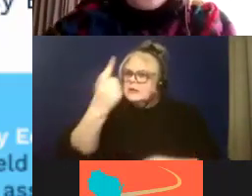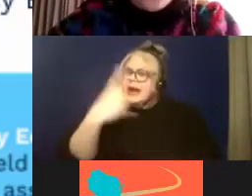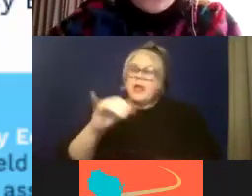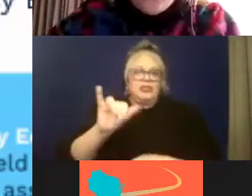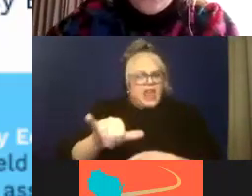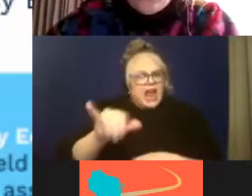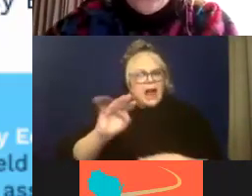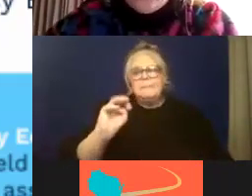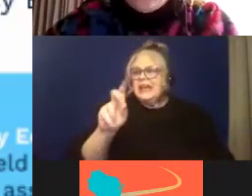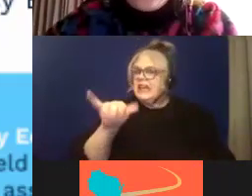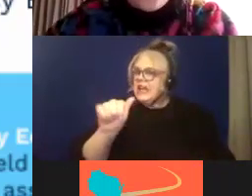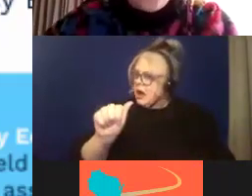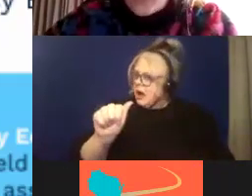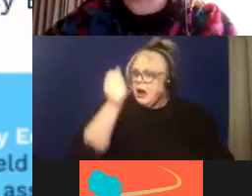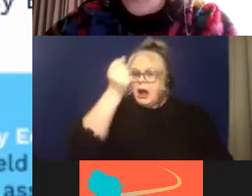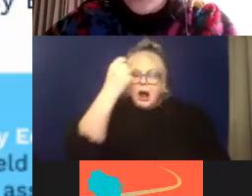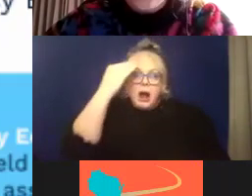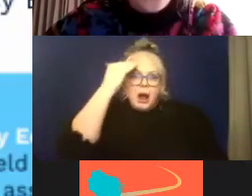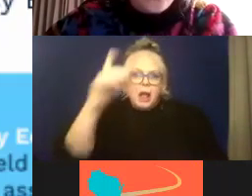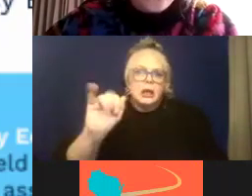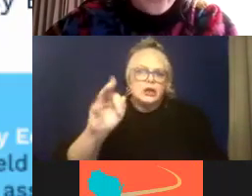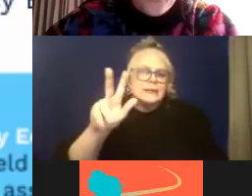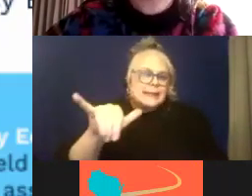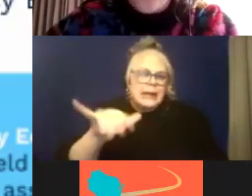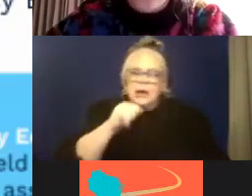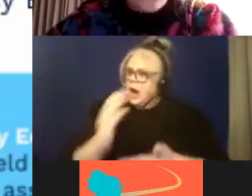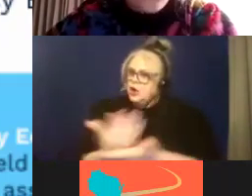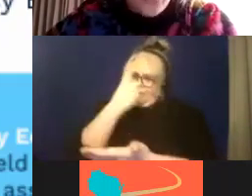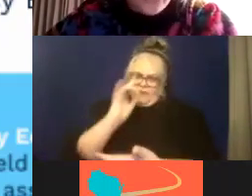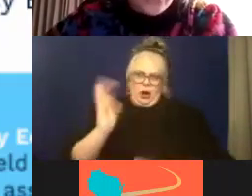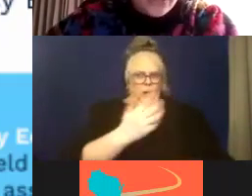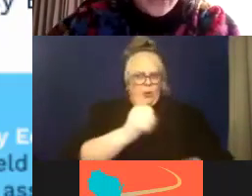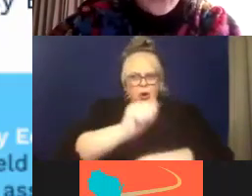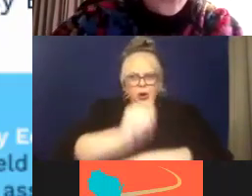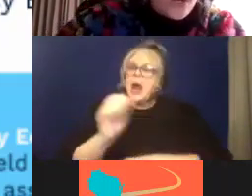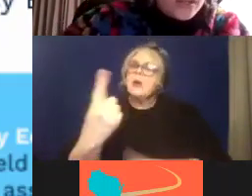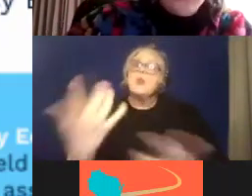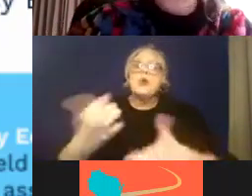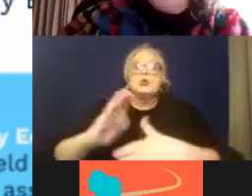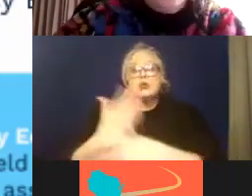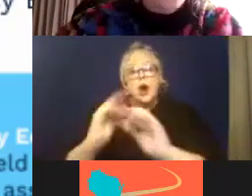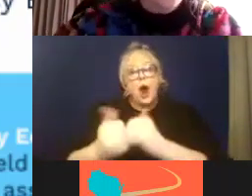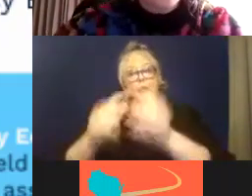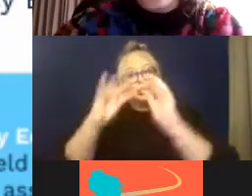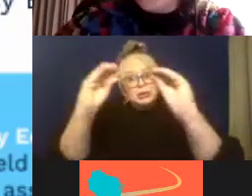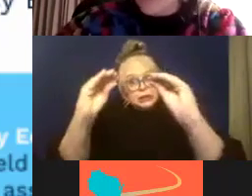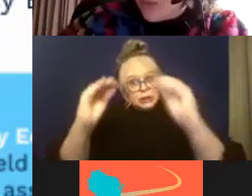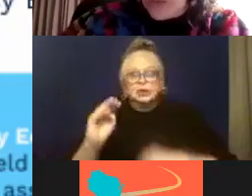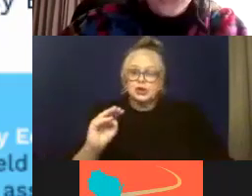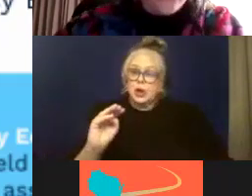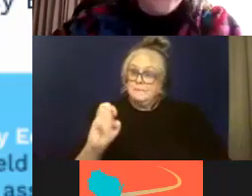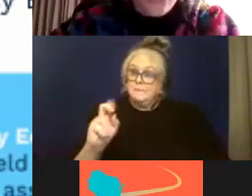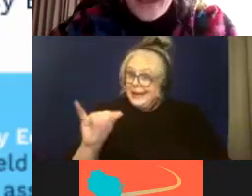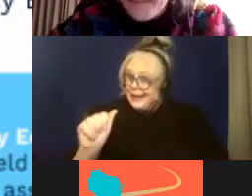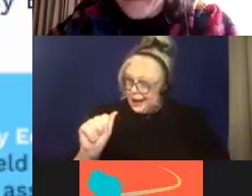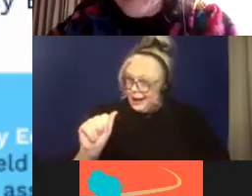some folks in our state are already doing some. Does anyone want to share an example of how you teach media literacy in your work? You're welcome to unmute or